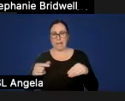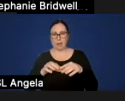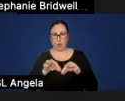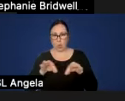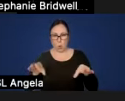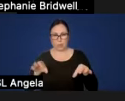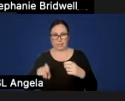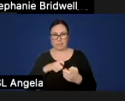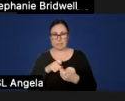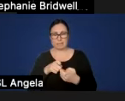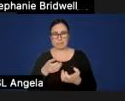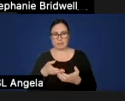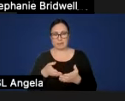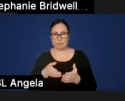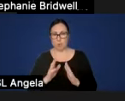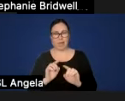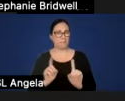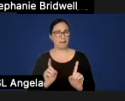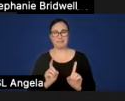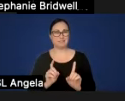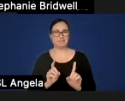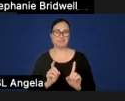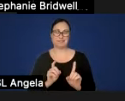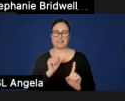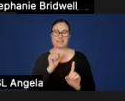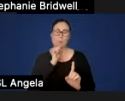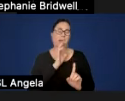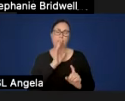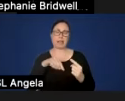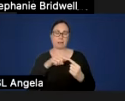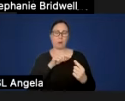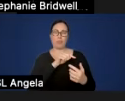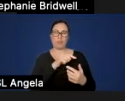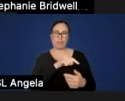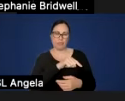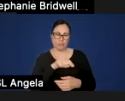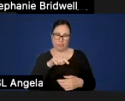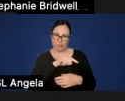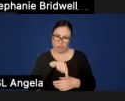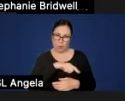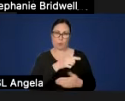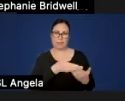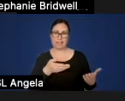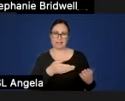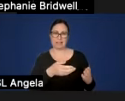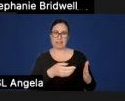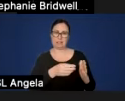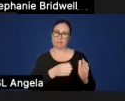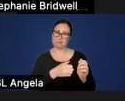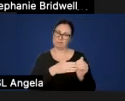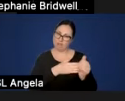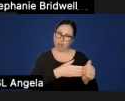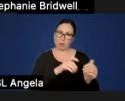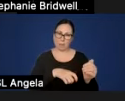even there may be situations where we need to, for whatever reason, or we did, gather information in a different